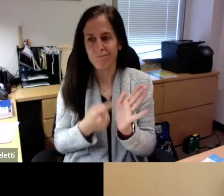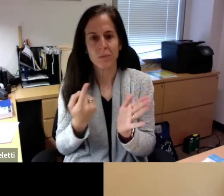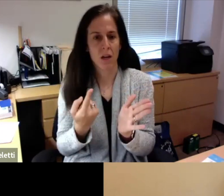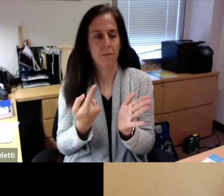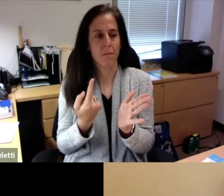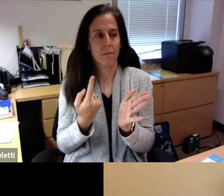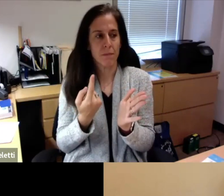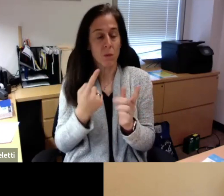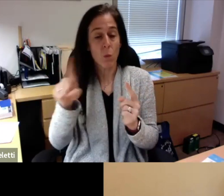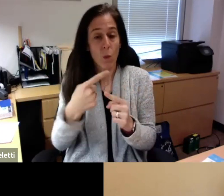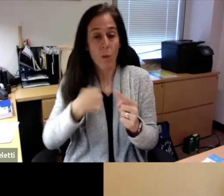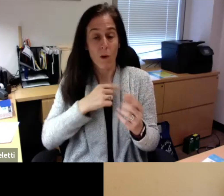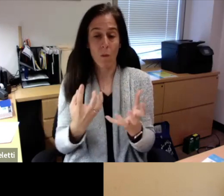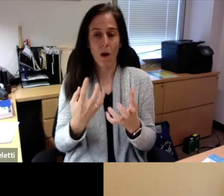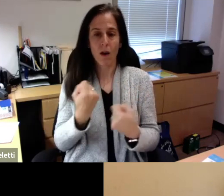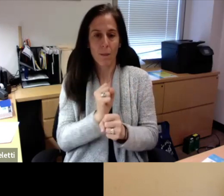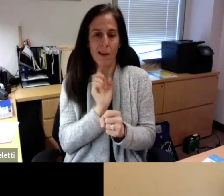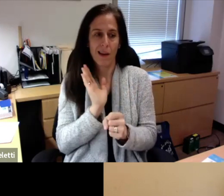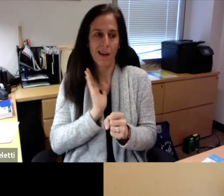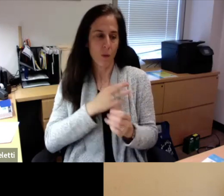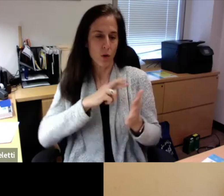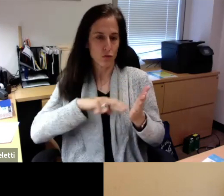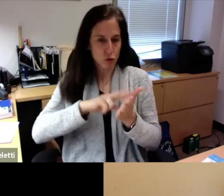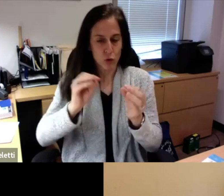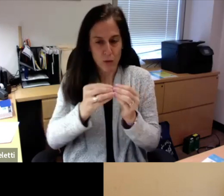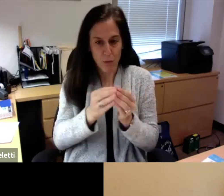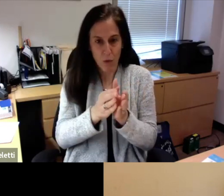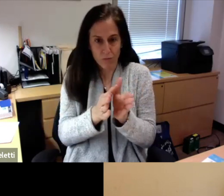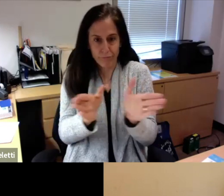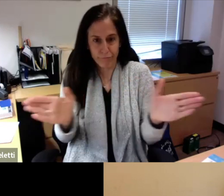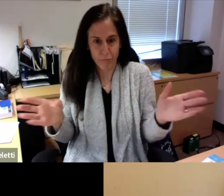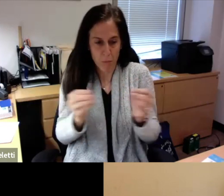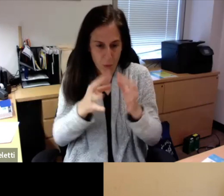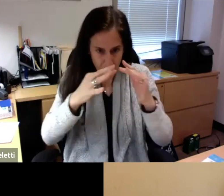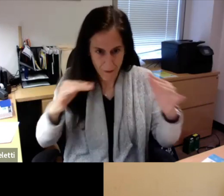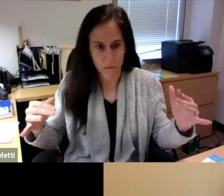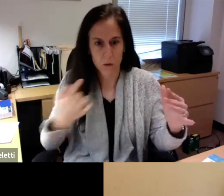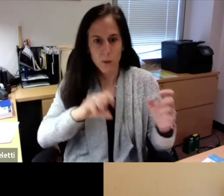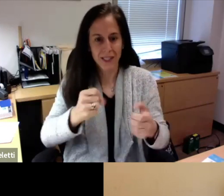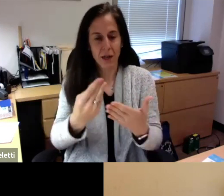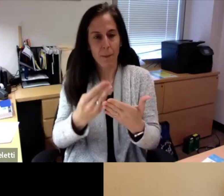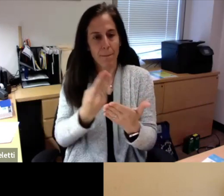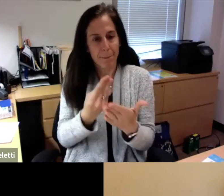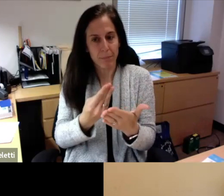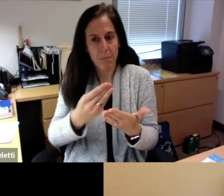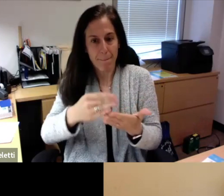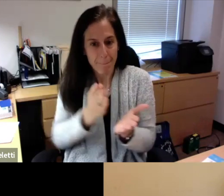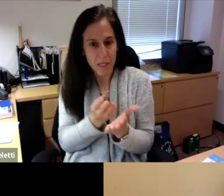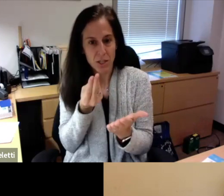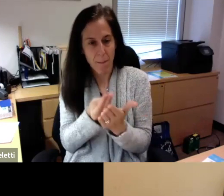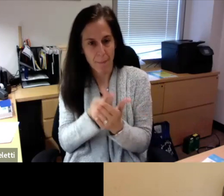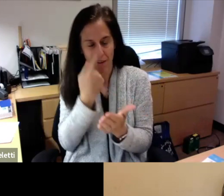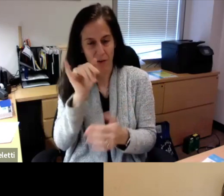entities. And so when we want to make our research more broad and more diverse, we also have to